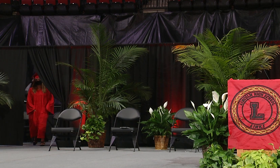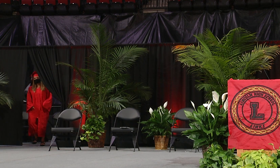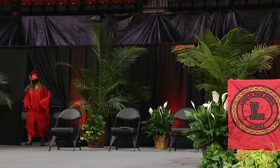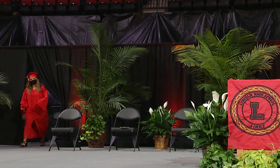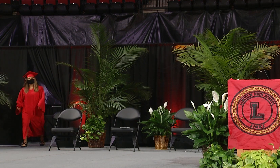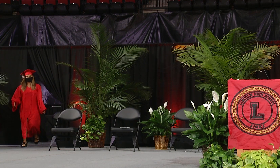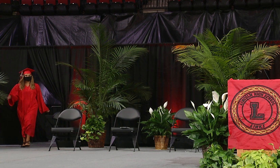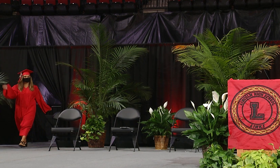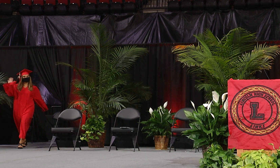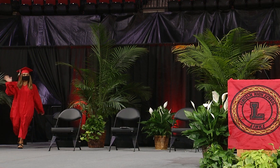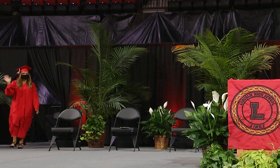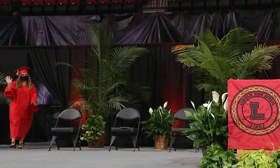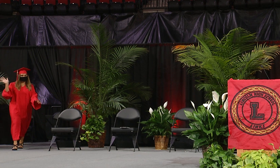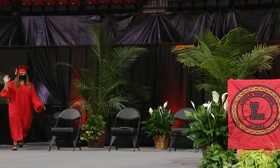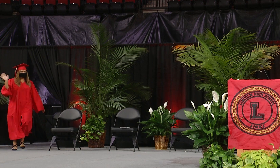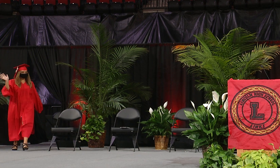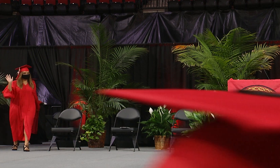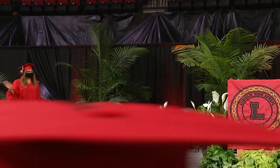Gabriella Atkinson.